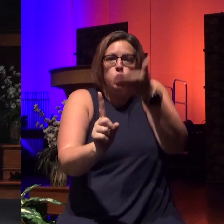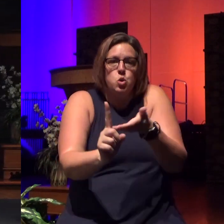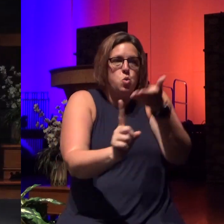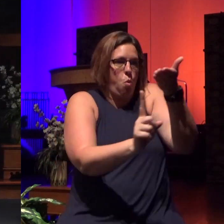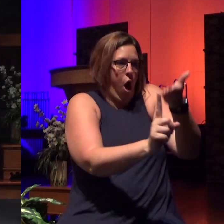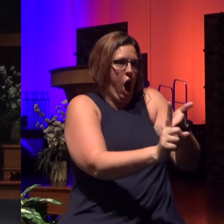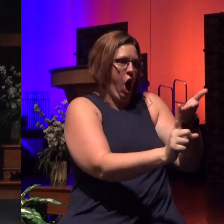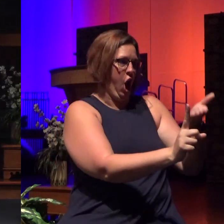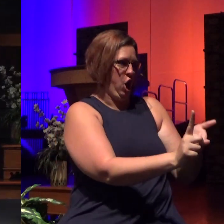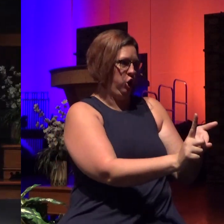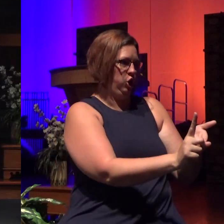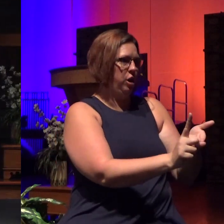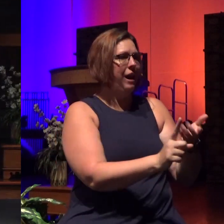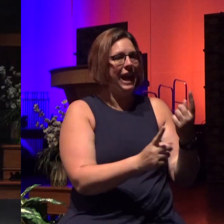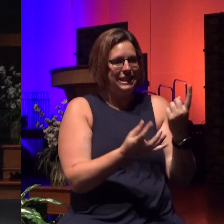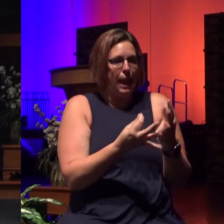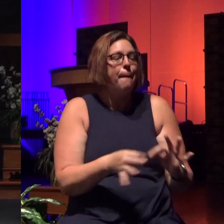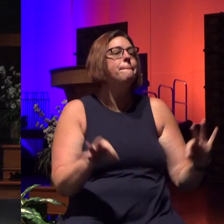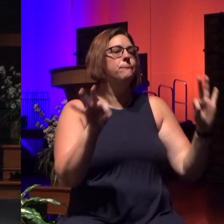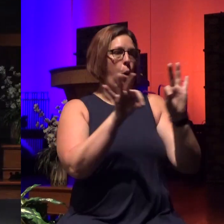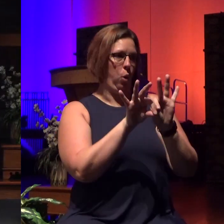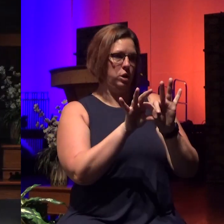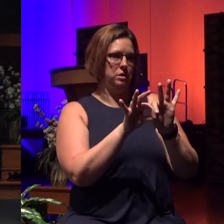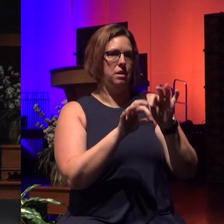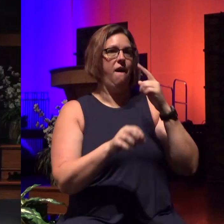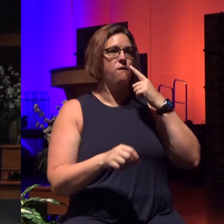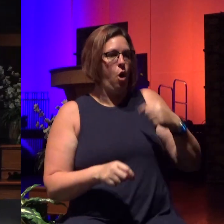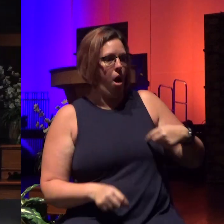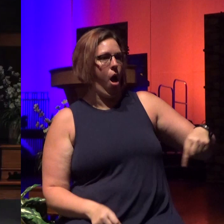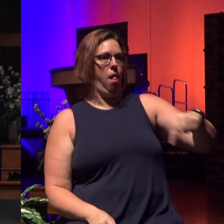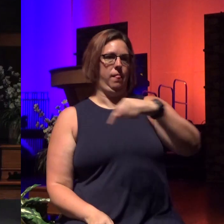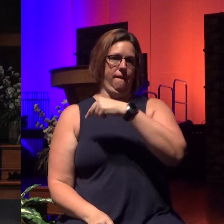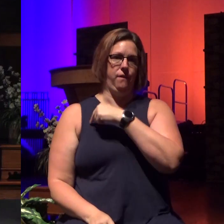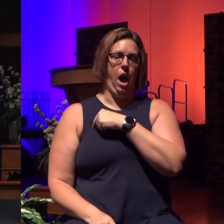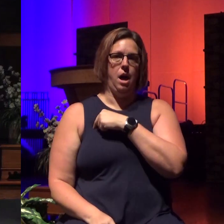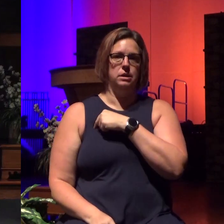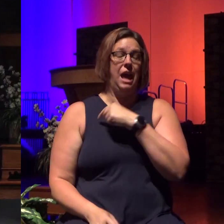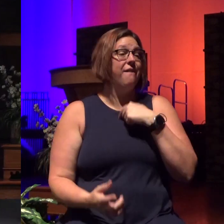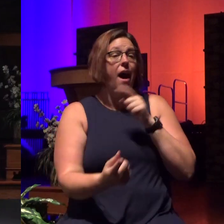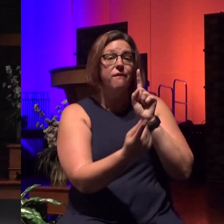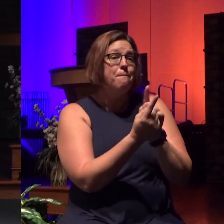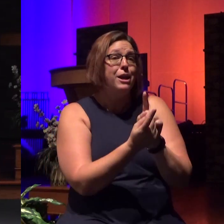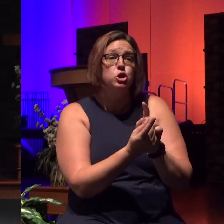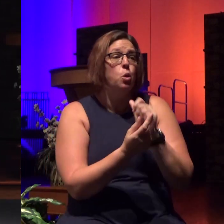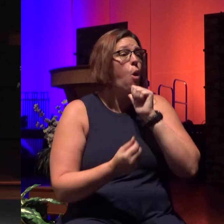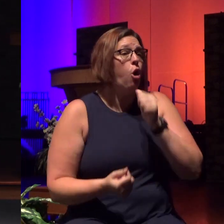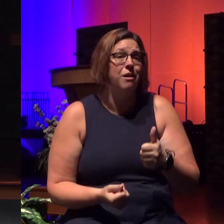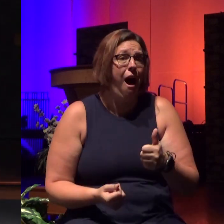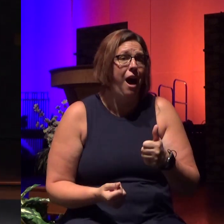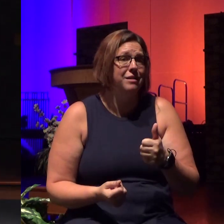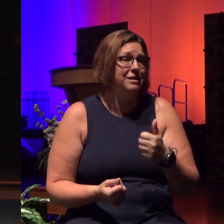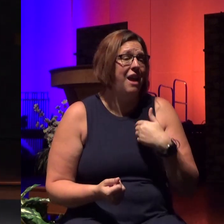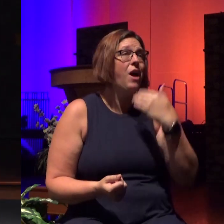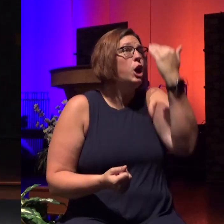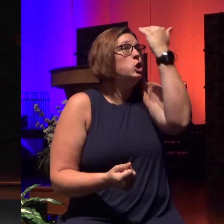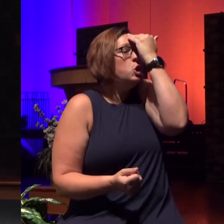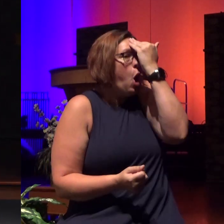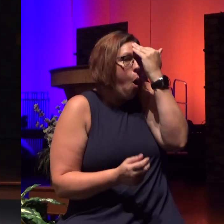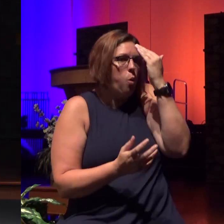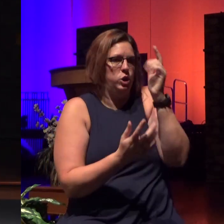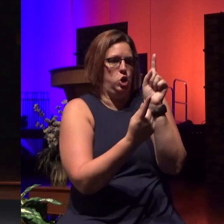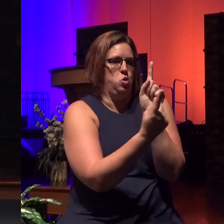is something important for all of us. Whether I've ever met you or know you personally or